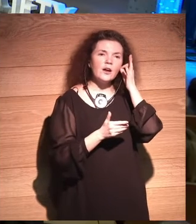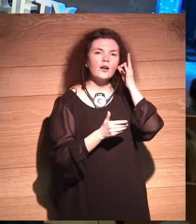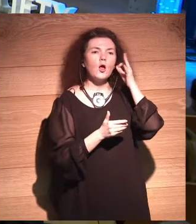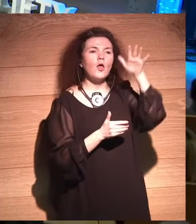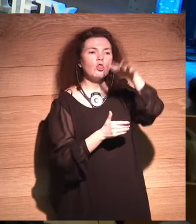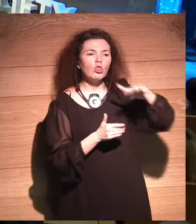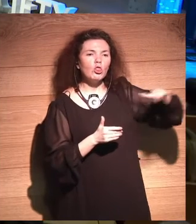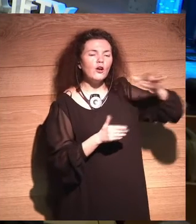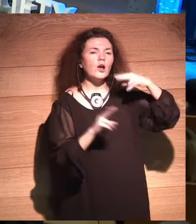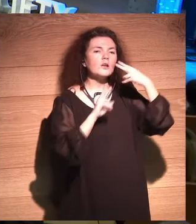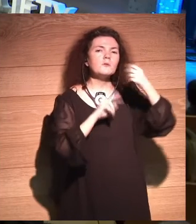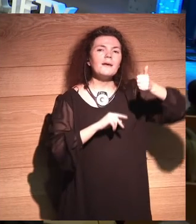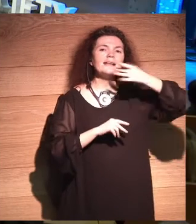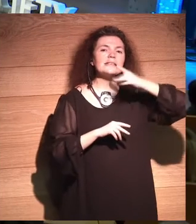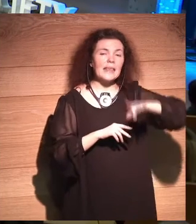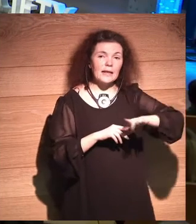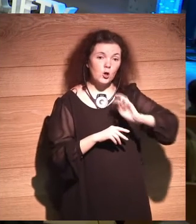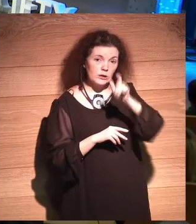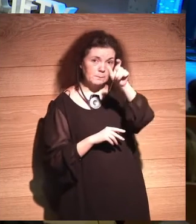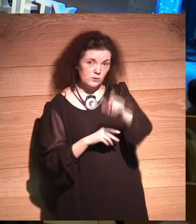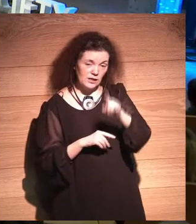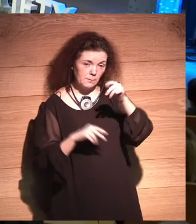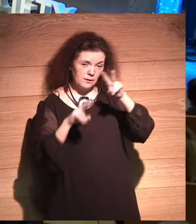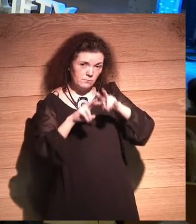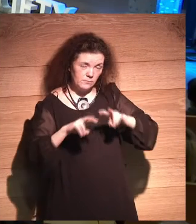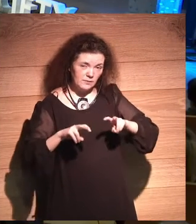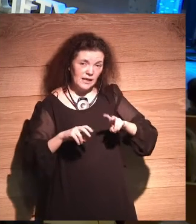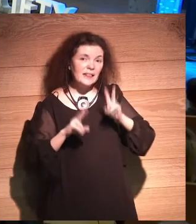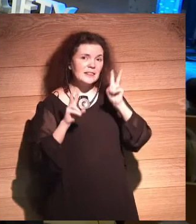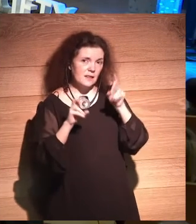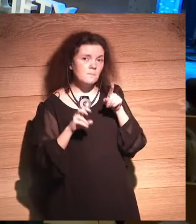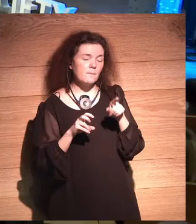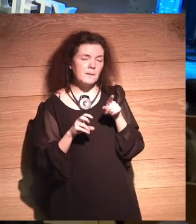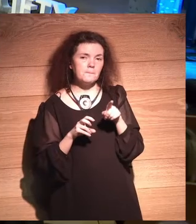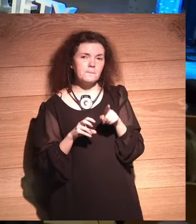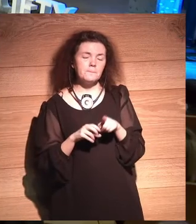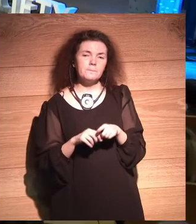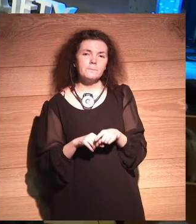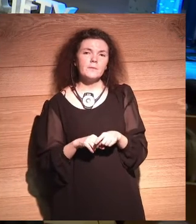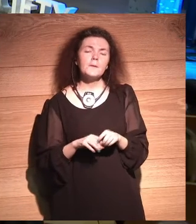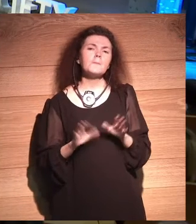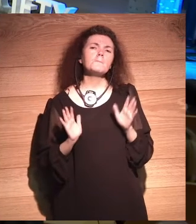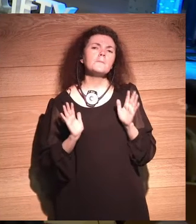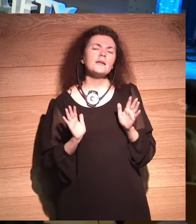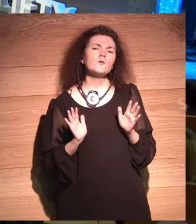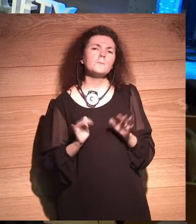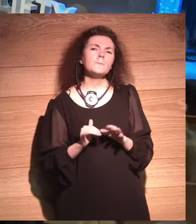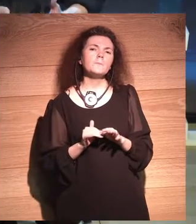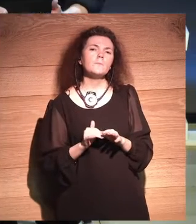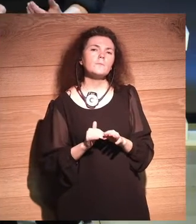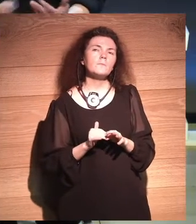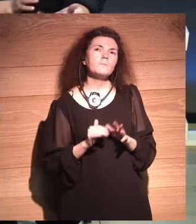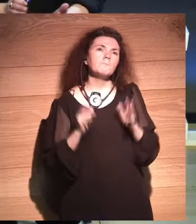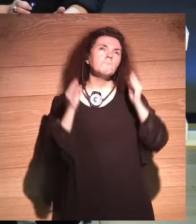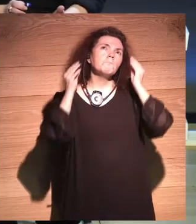French scholar, has done some work in this space. I think, you know, the assumption that you would